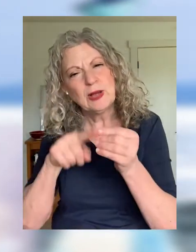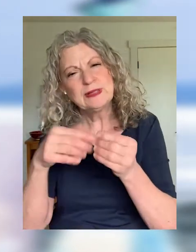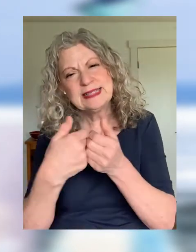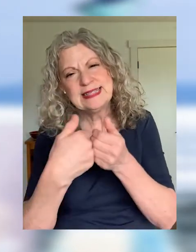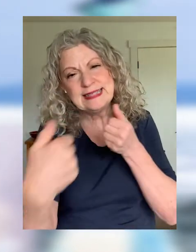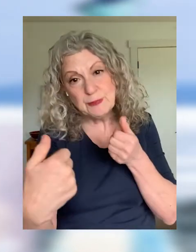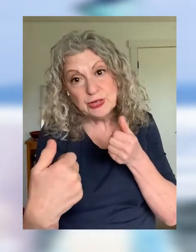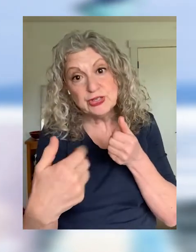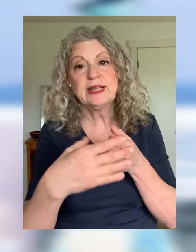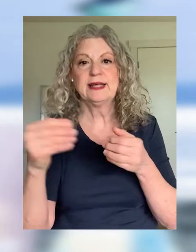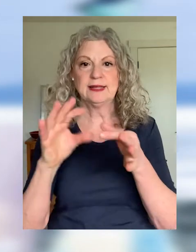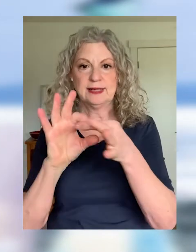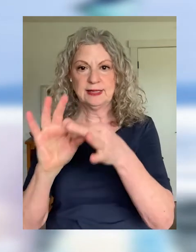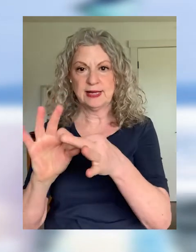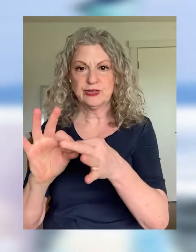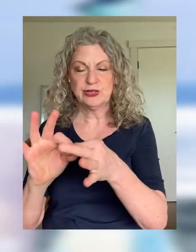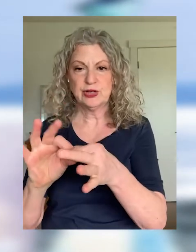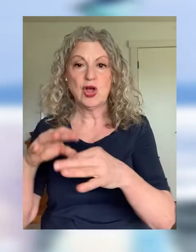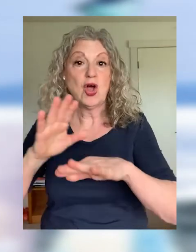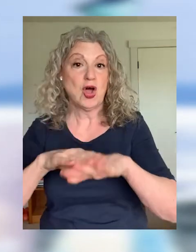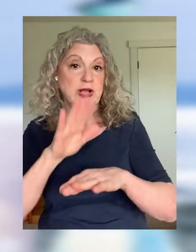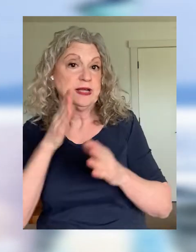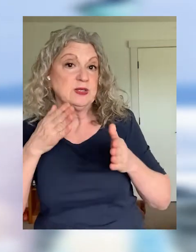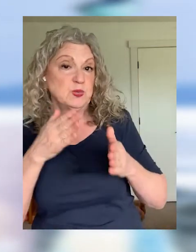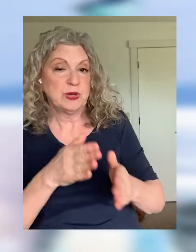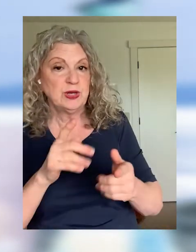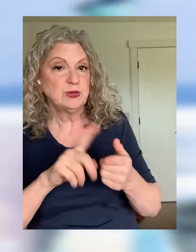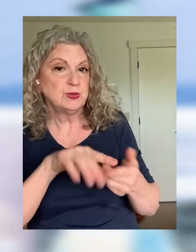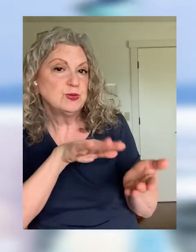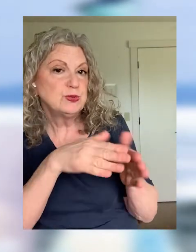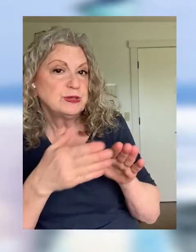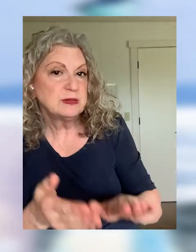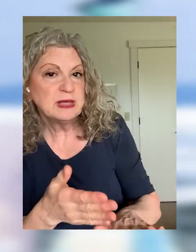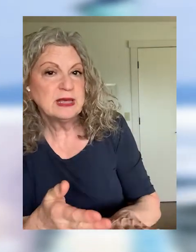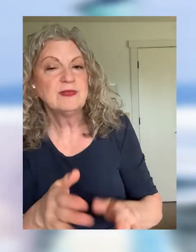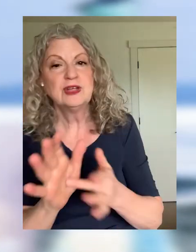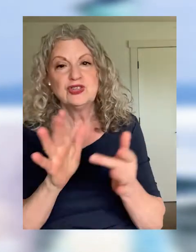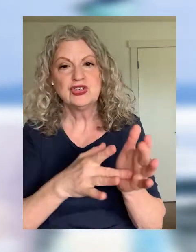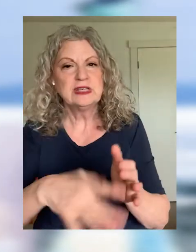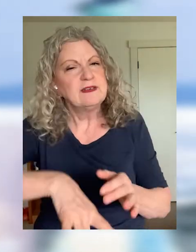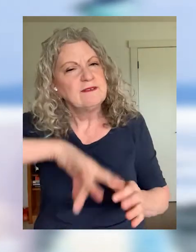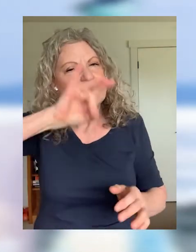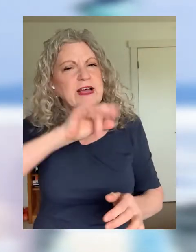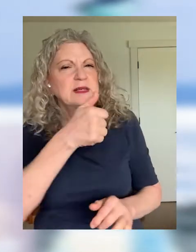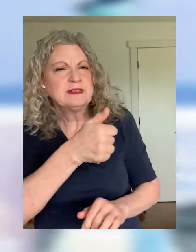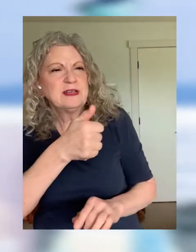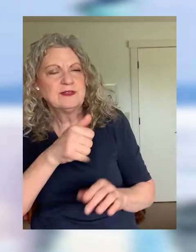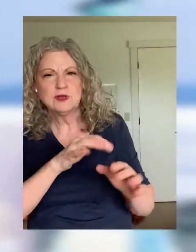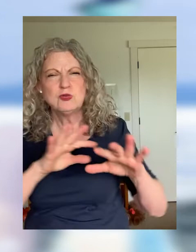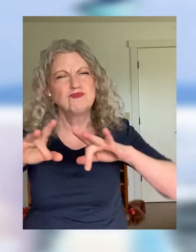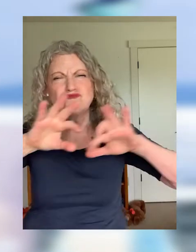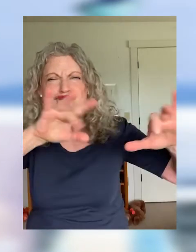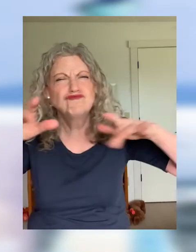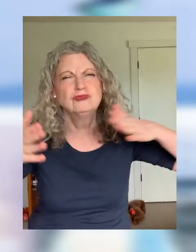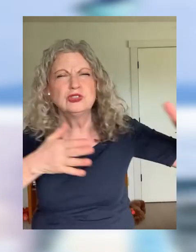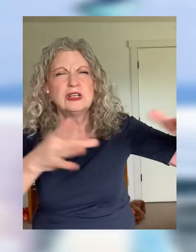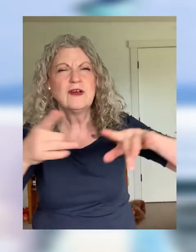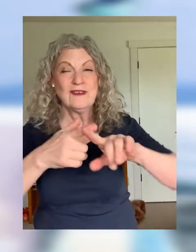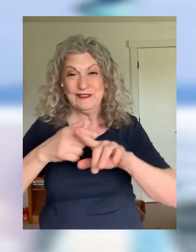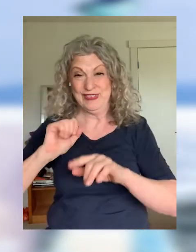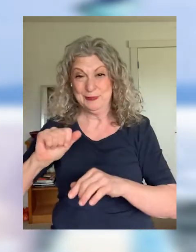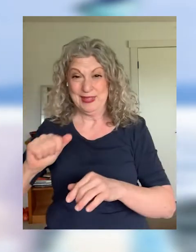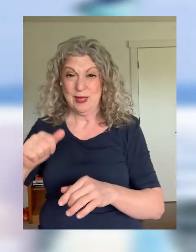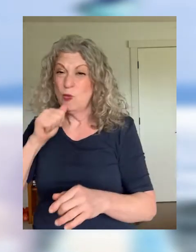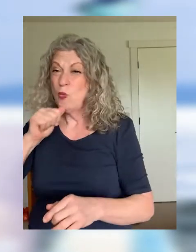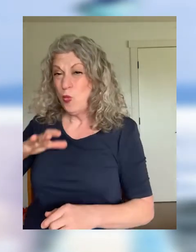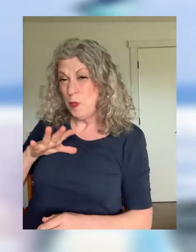separation and connection. On his way to the deathbed of a child, Jesus finds himself in a crowded street. From out of that